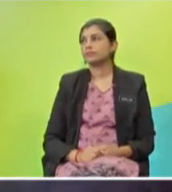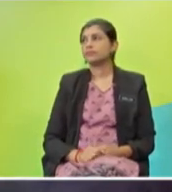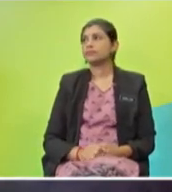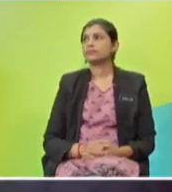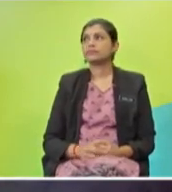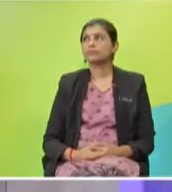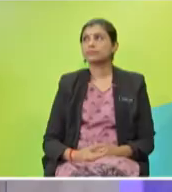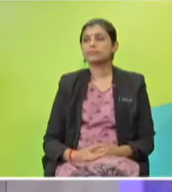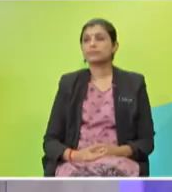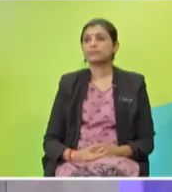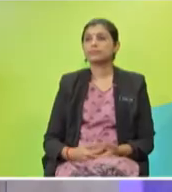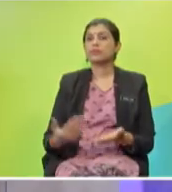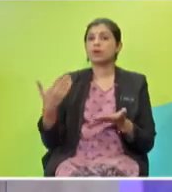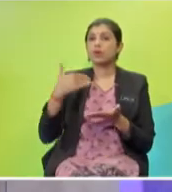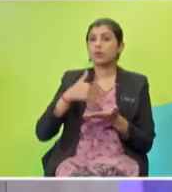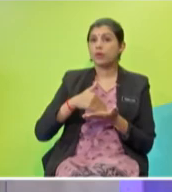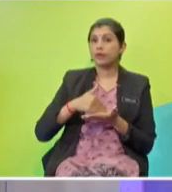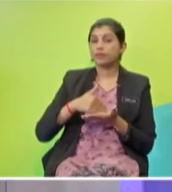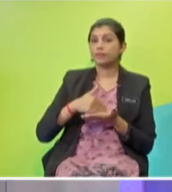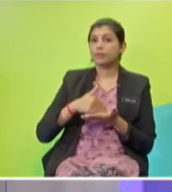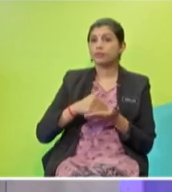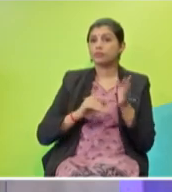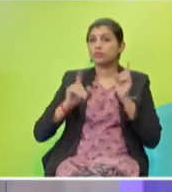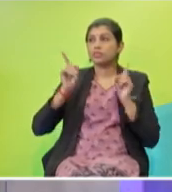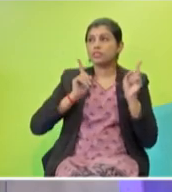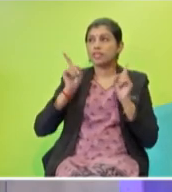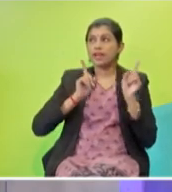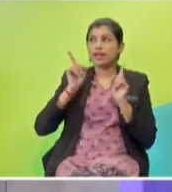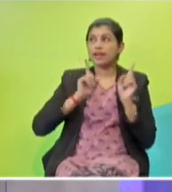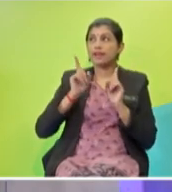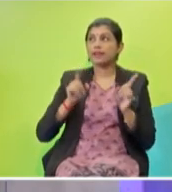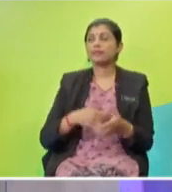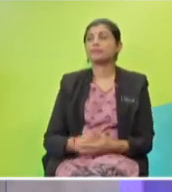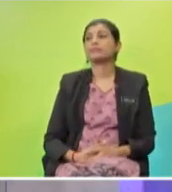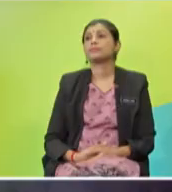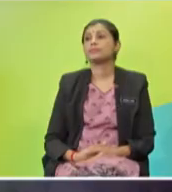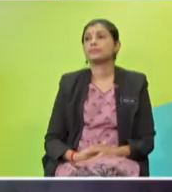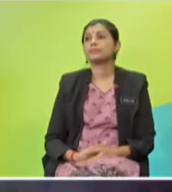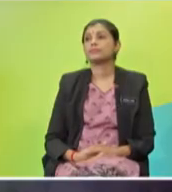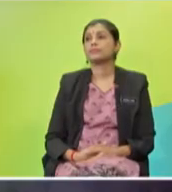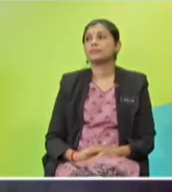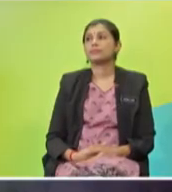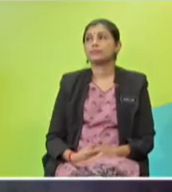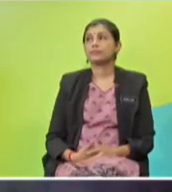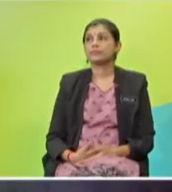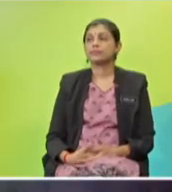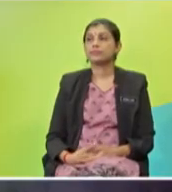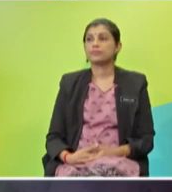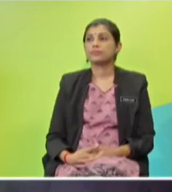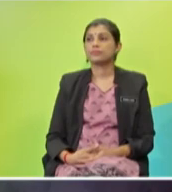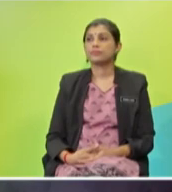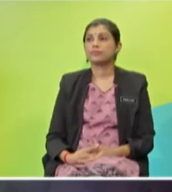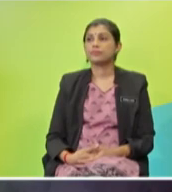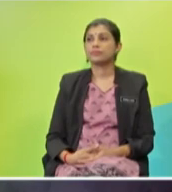everybody gets another sticker for their All right. reward charge. So, everyone gets one sticker because they answered correctly, right?